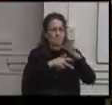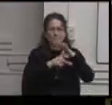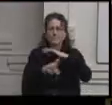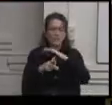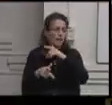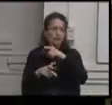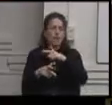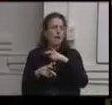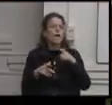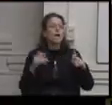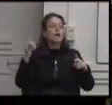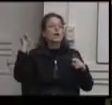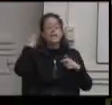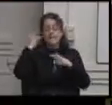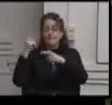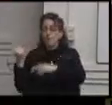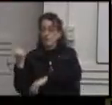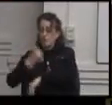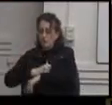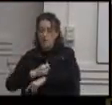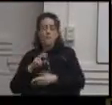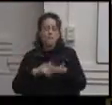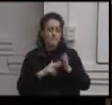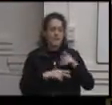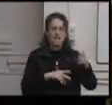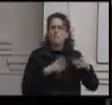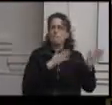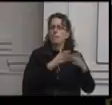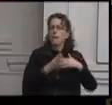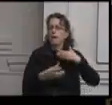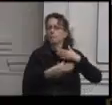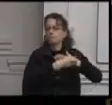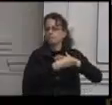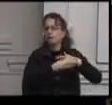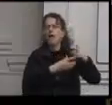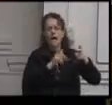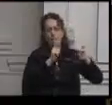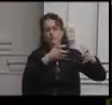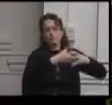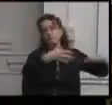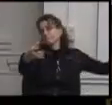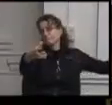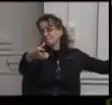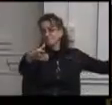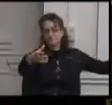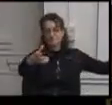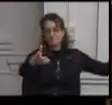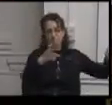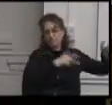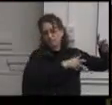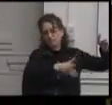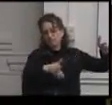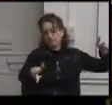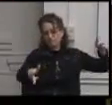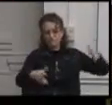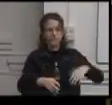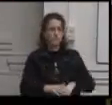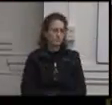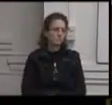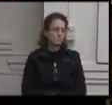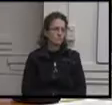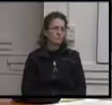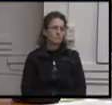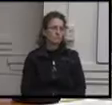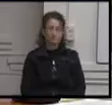Central a whole lot bigger than it's presently proposed. Okay. Because there's another type of analysis, which